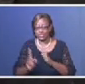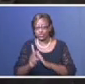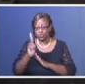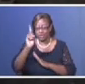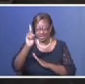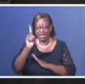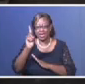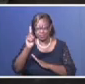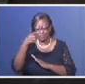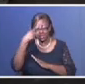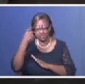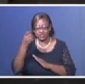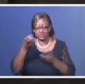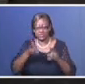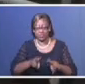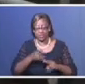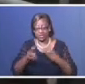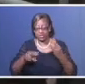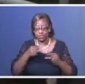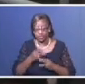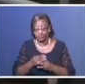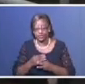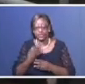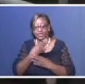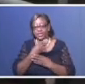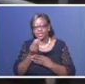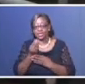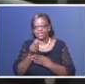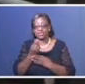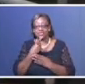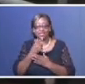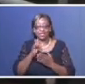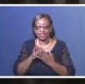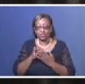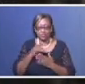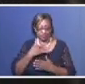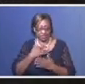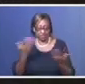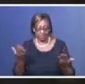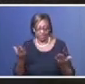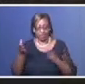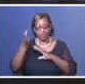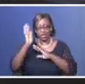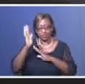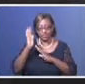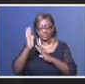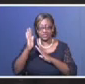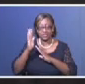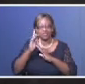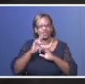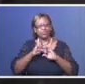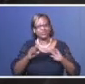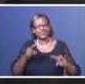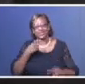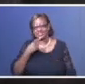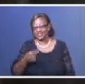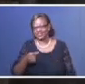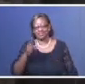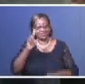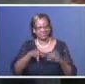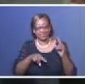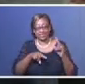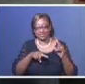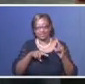global inflations. And even as consumers feel the pinch here at home, the surge, according to Simonette, is out of their